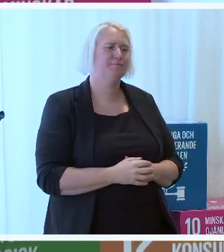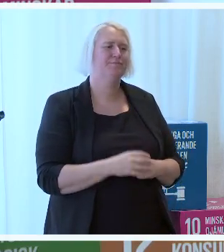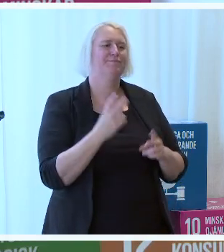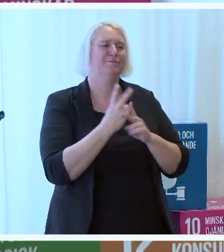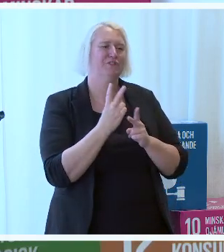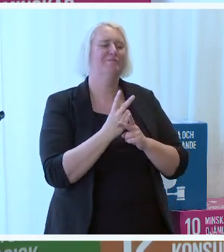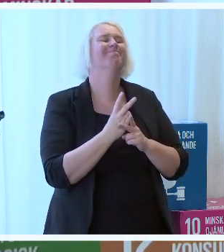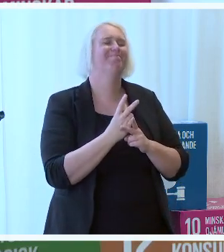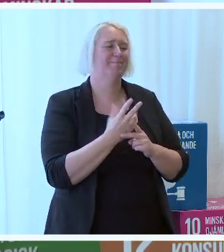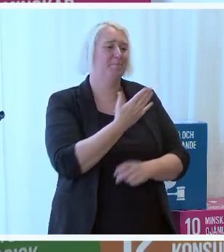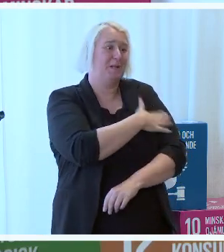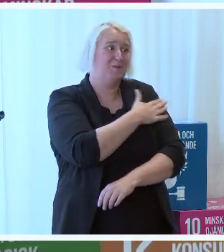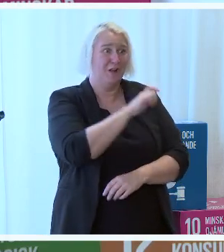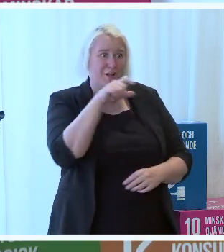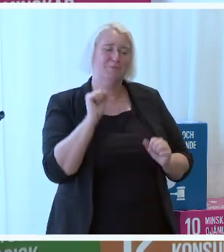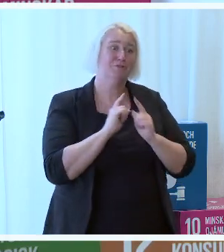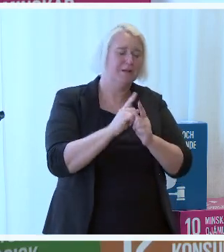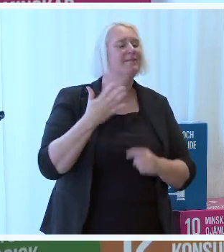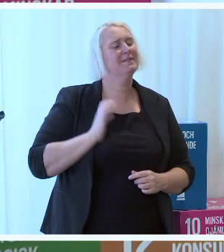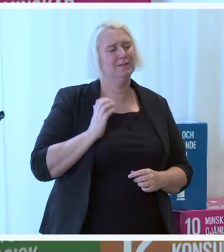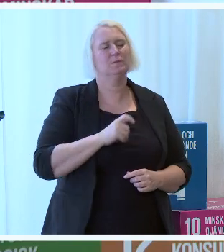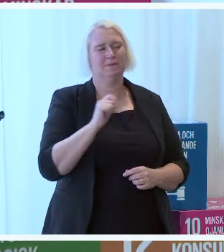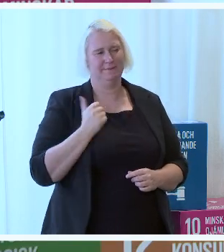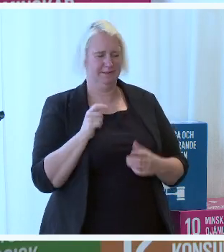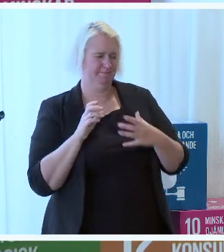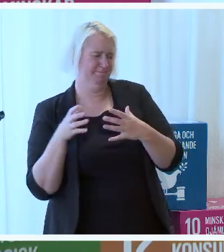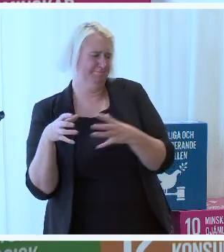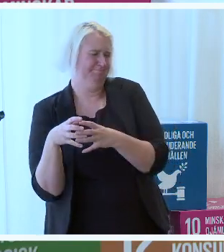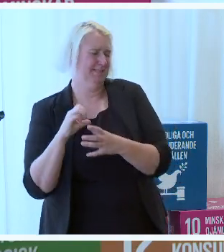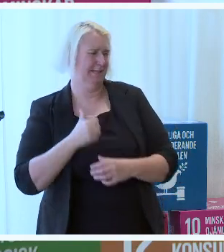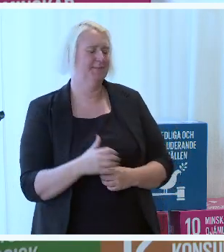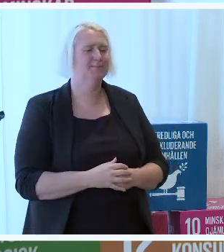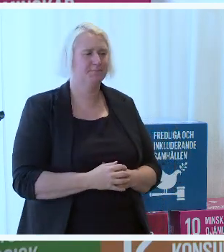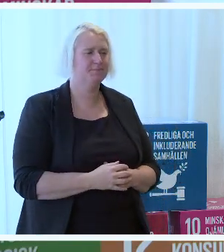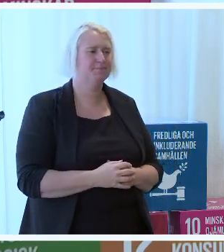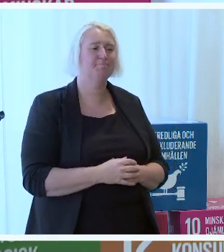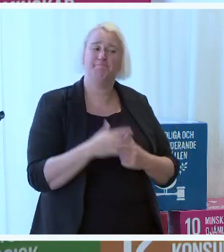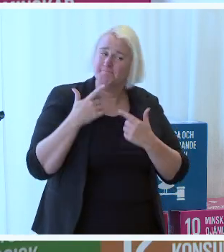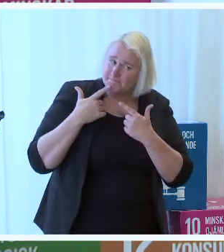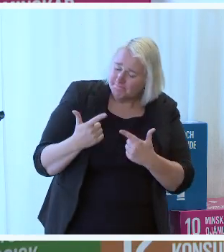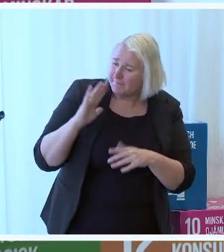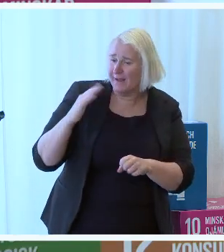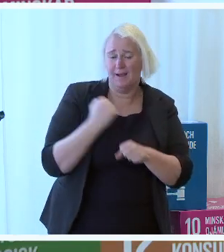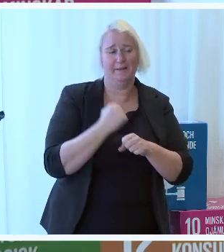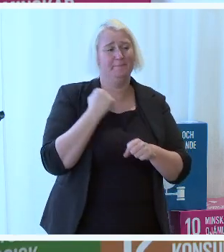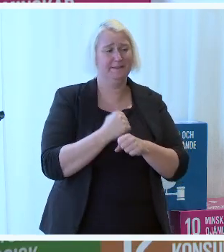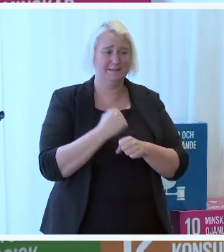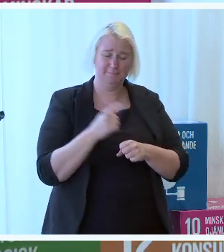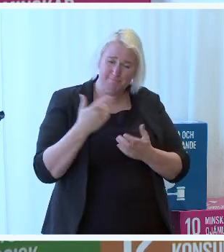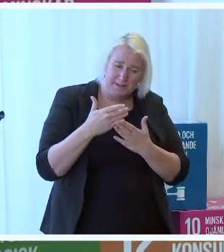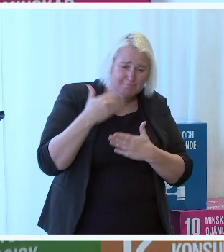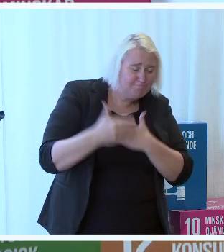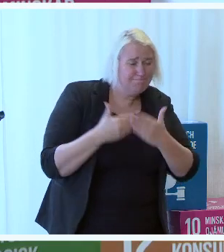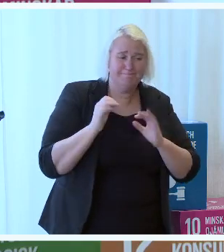yeah. Thank you very much, Zamzam. The work that Zamzam has detailed and the case study that she has